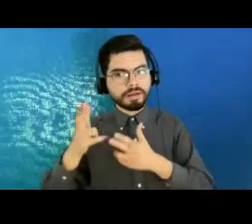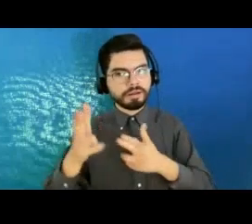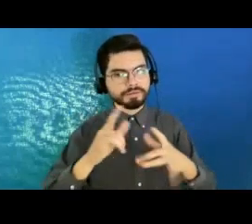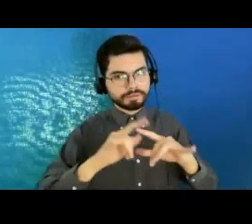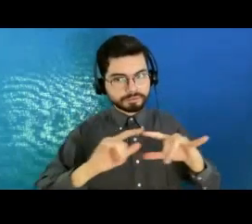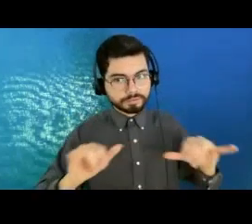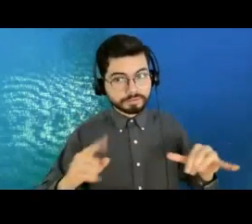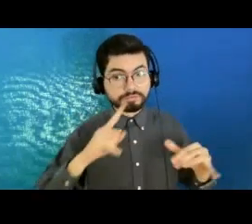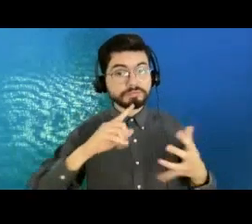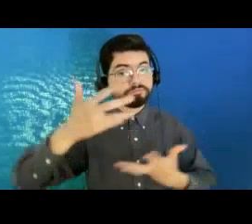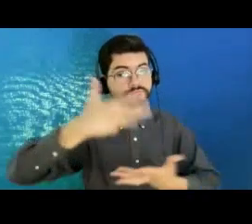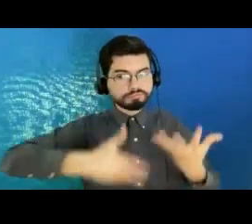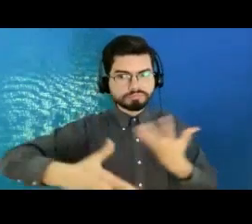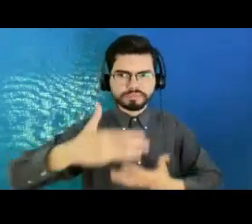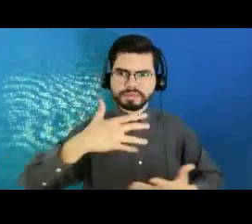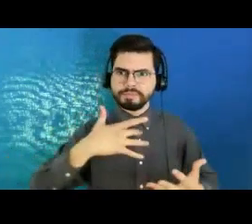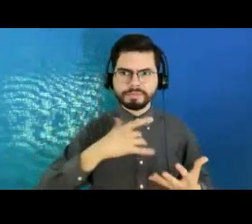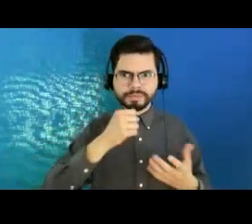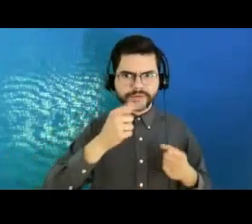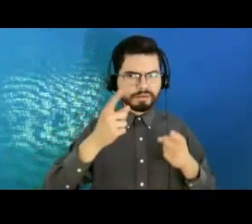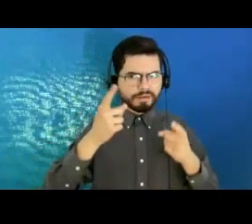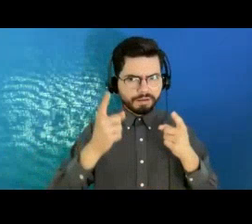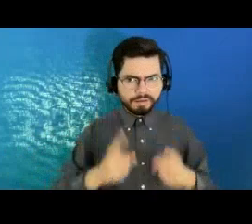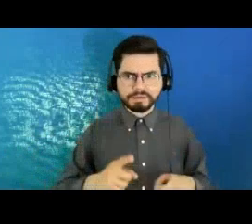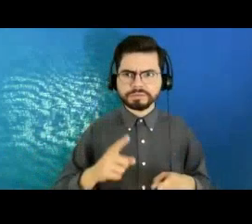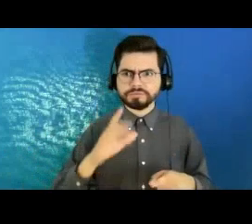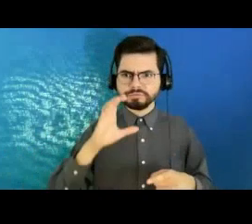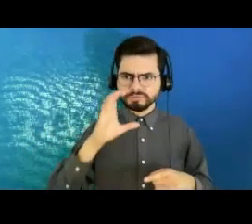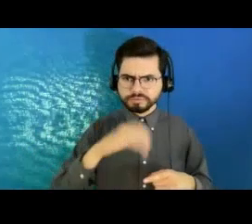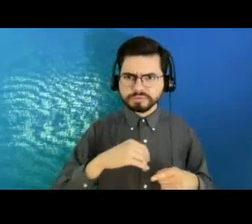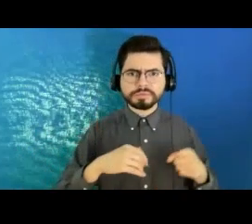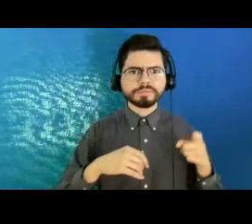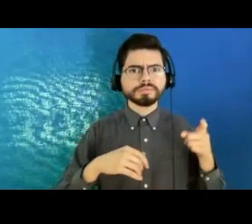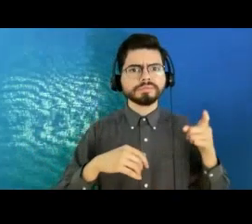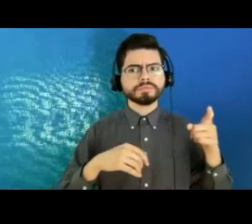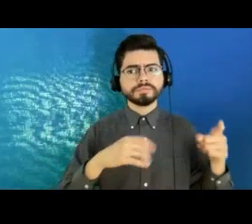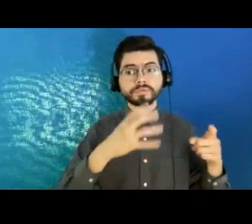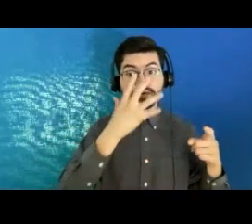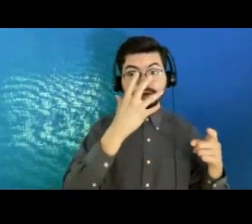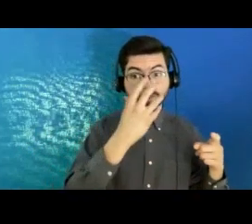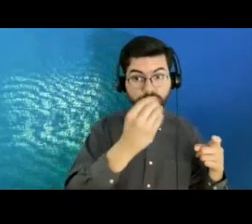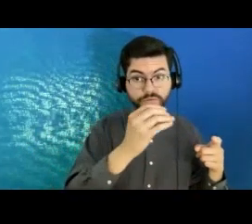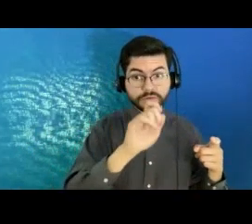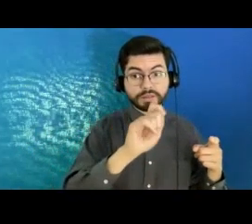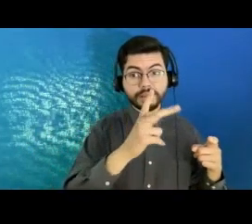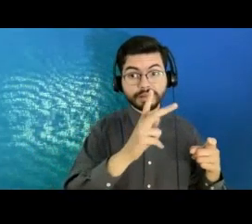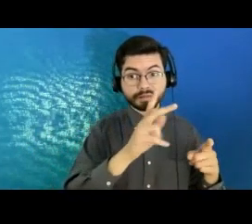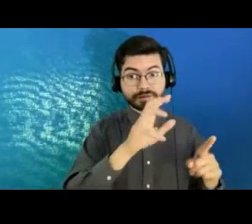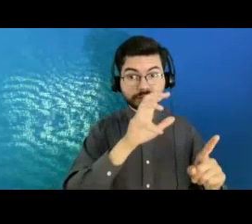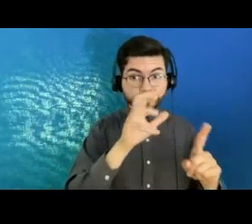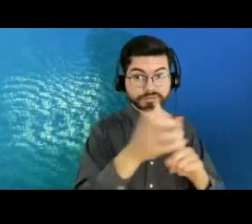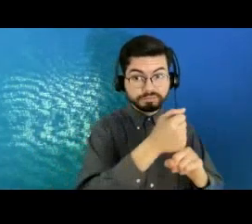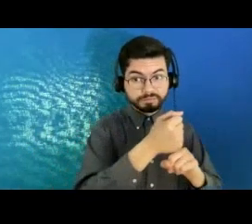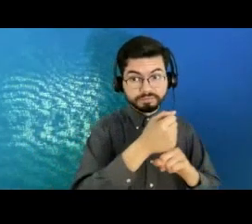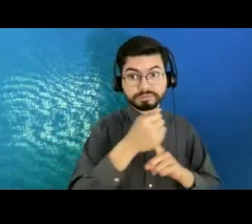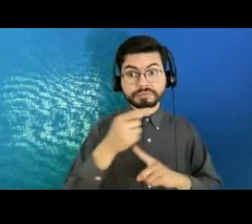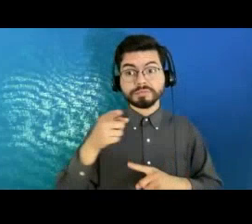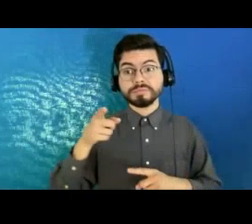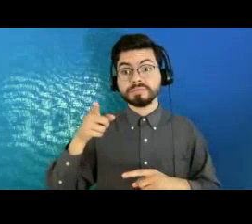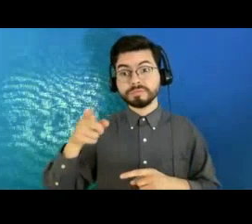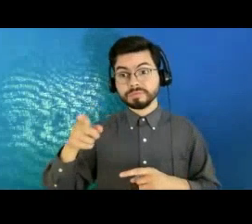very unusual. Wolves caught, you know, an elk. The bear took it over because that's what bears do, and they ate it, and then the wolves